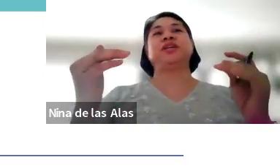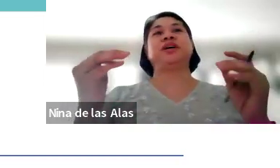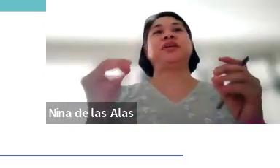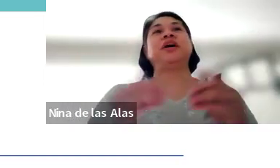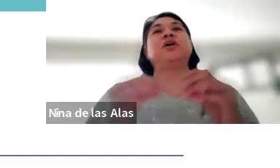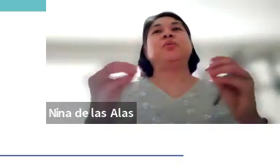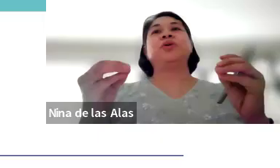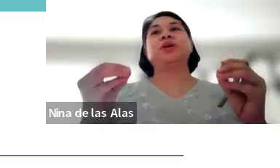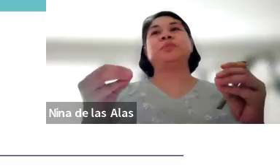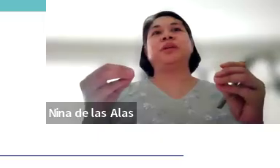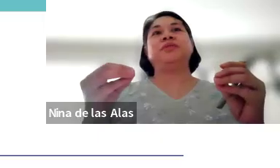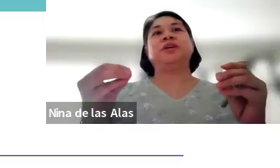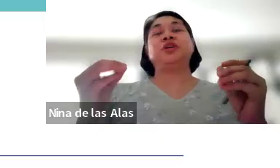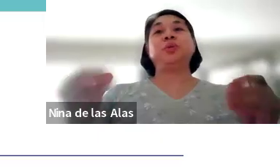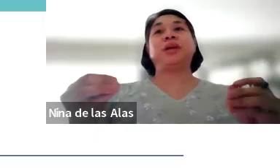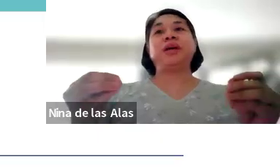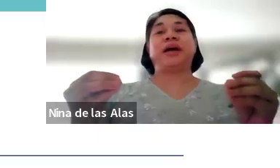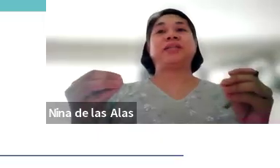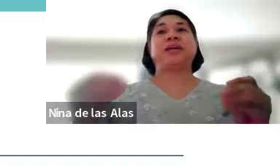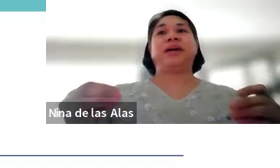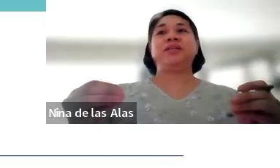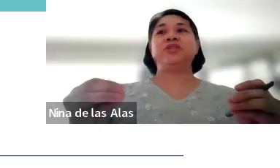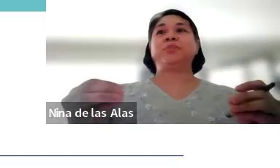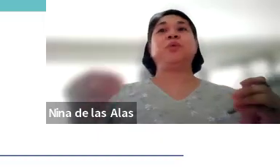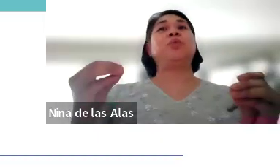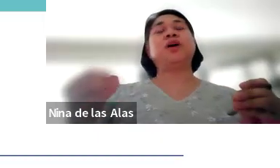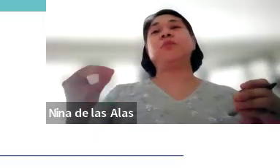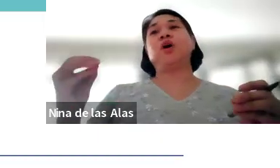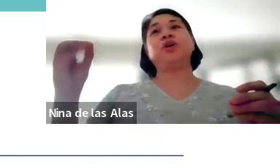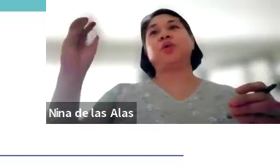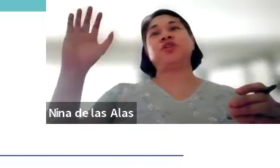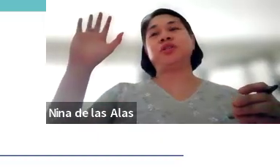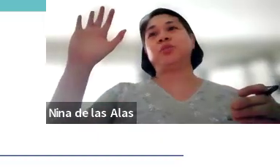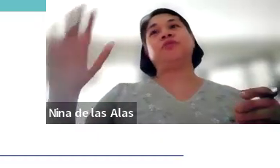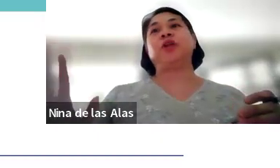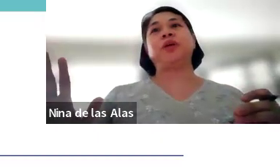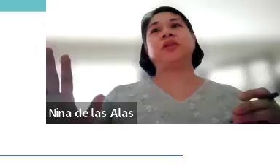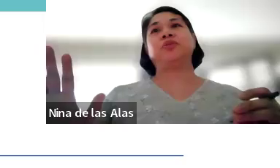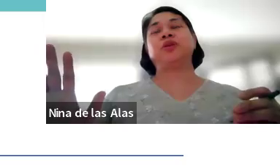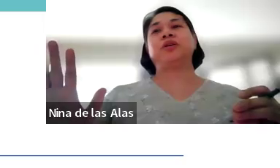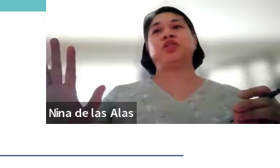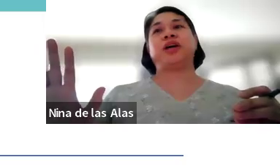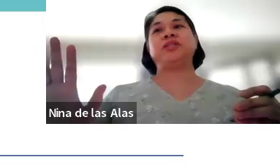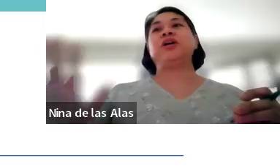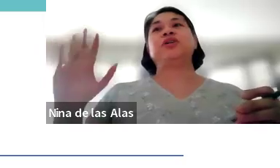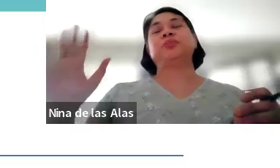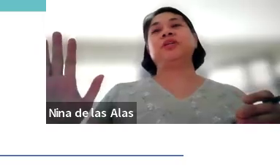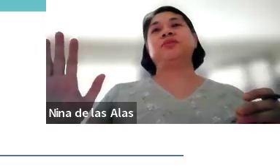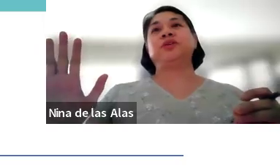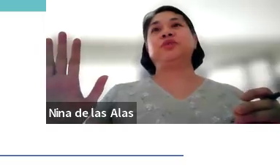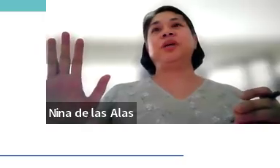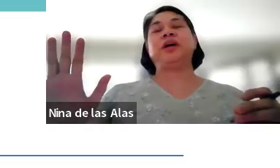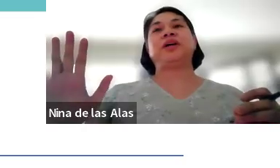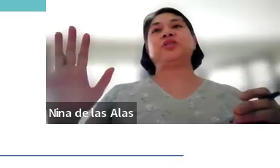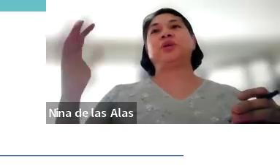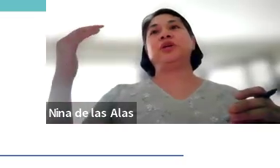you understand that we're going to leave the Q&A at the end, but we welcome all your questions and we're following them through the chat. So please